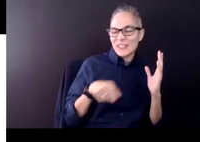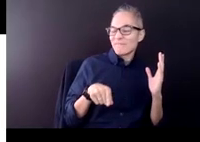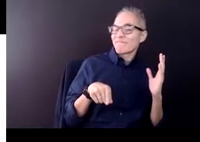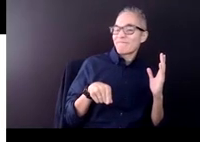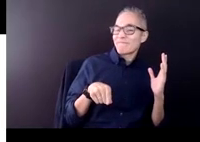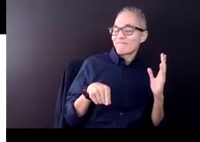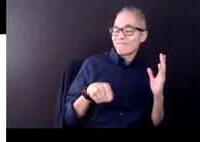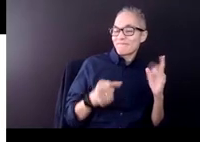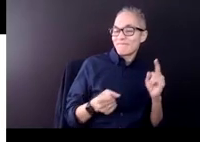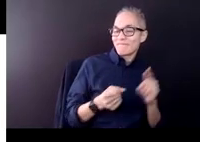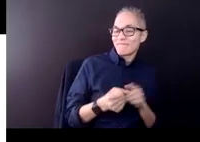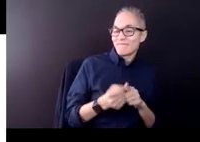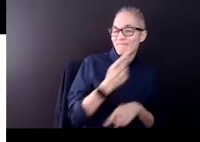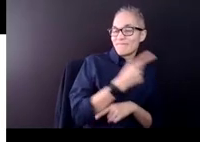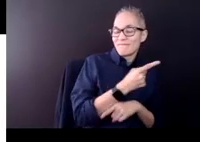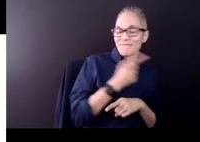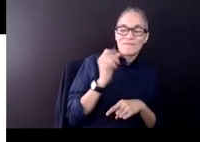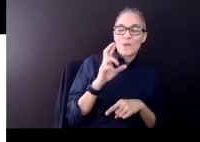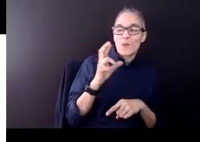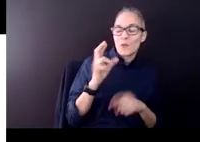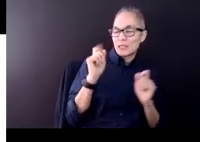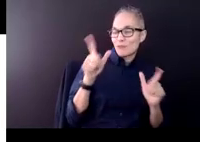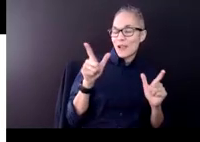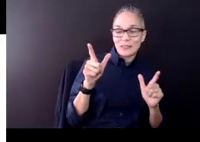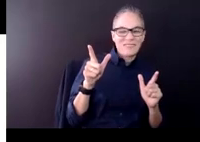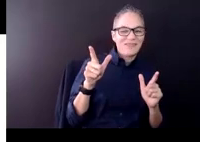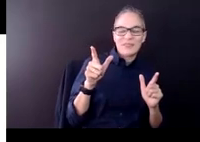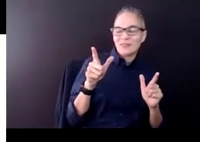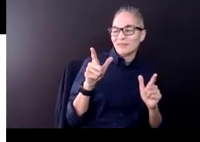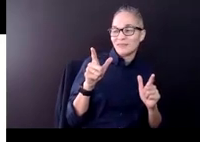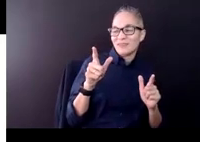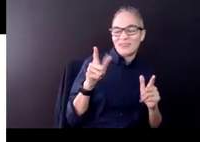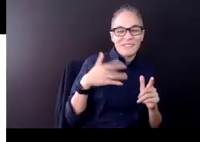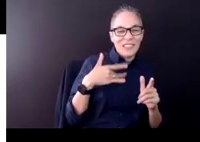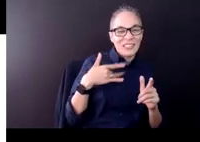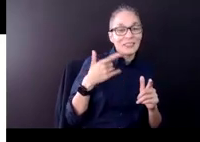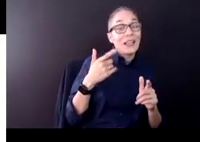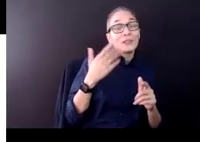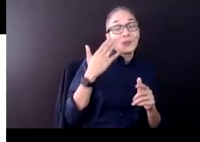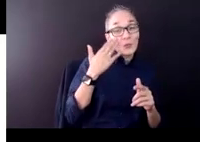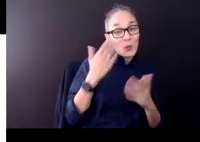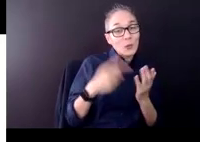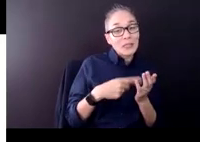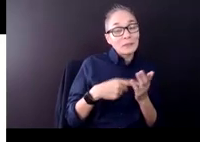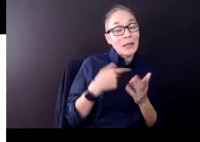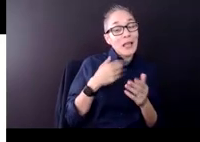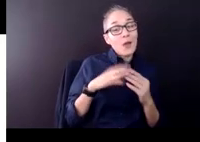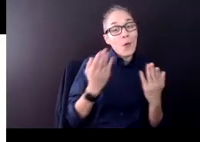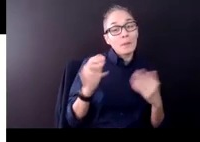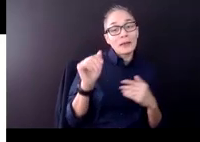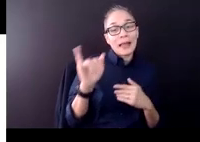common, or if it just seems kind of surprising, or if it sounds too convenient, I don't know how many times I've gone to AI and I'm trying to